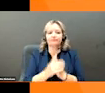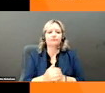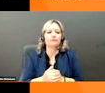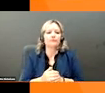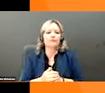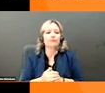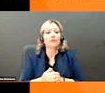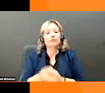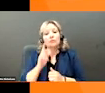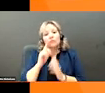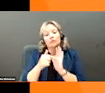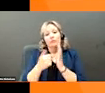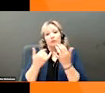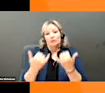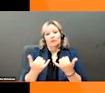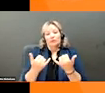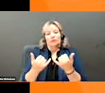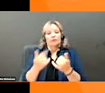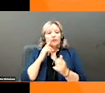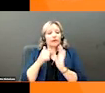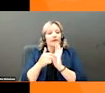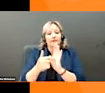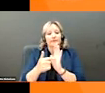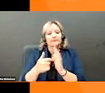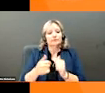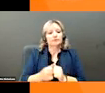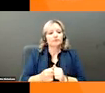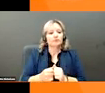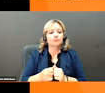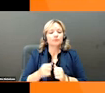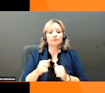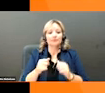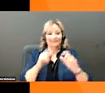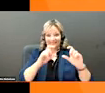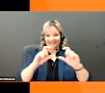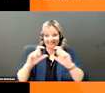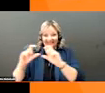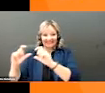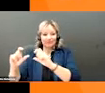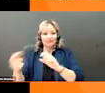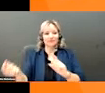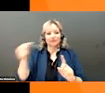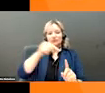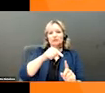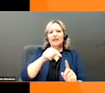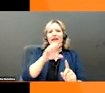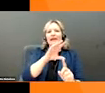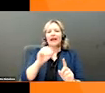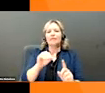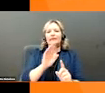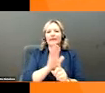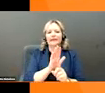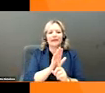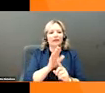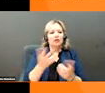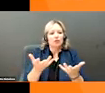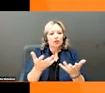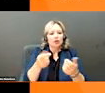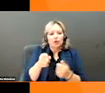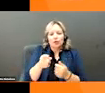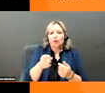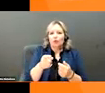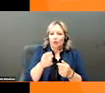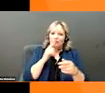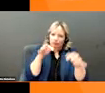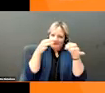business unique? You want it to be comprehensible. You want it to be clear. You want